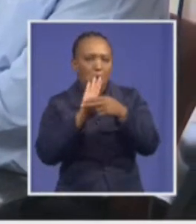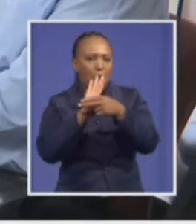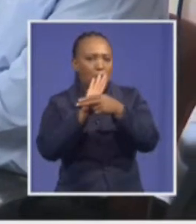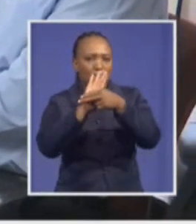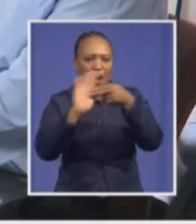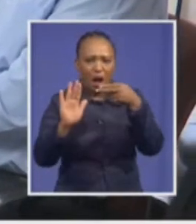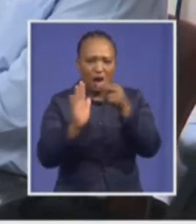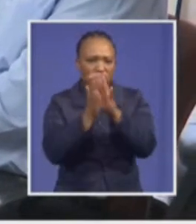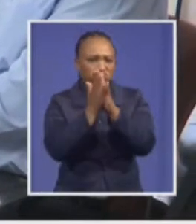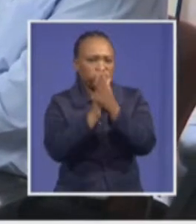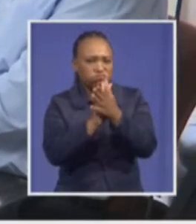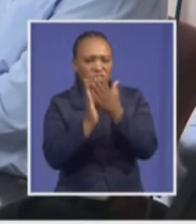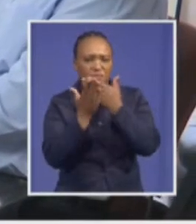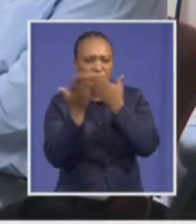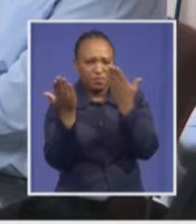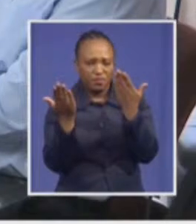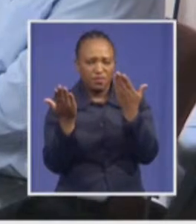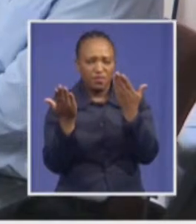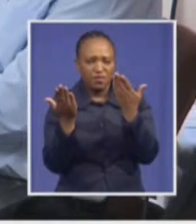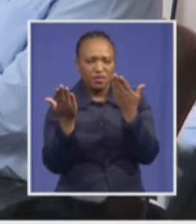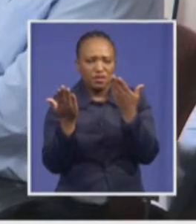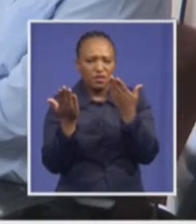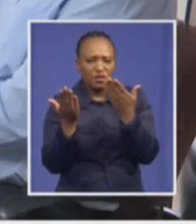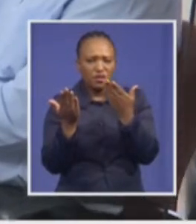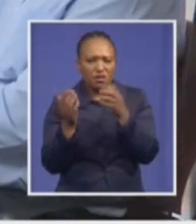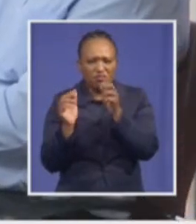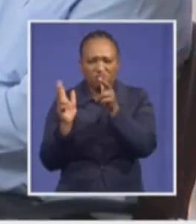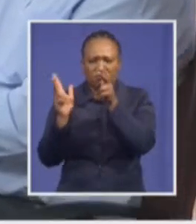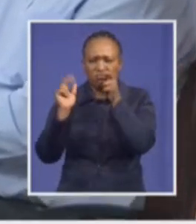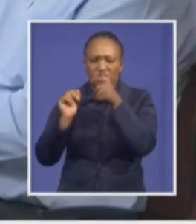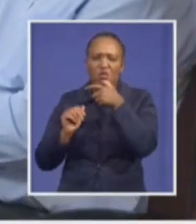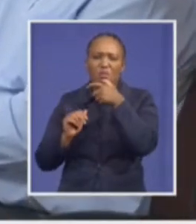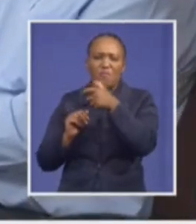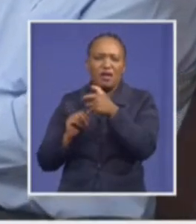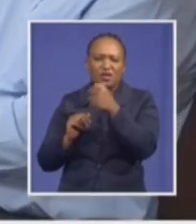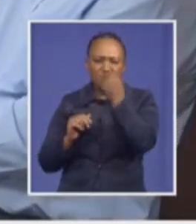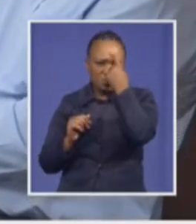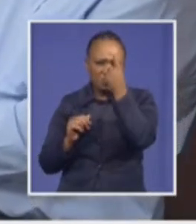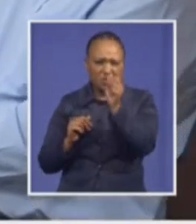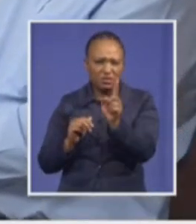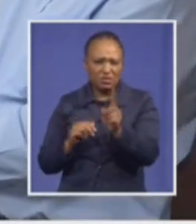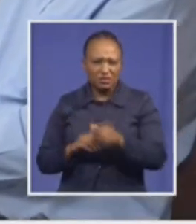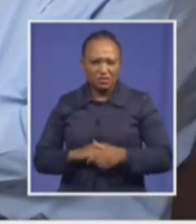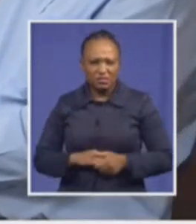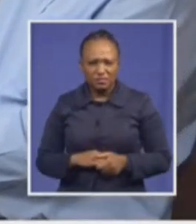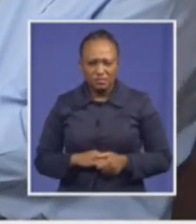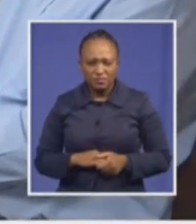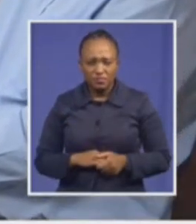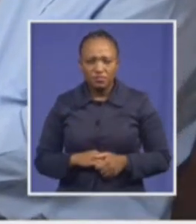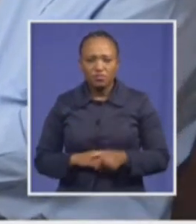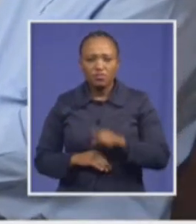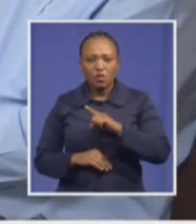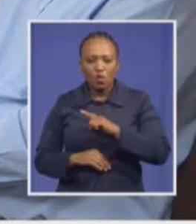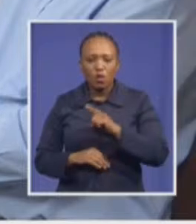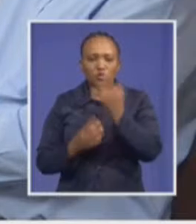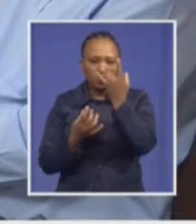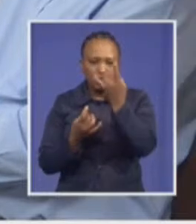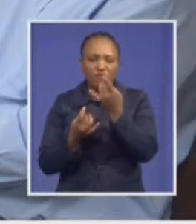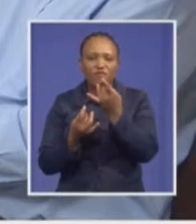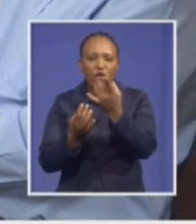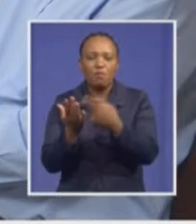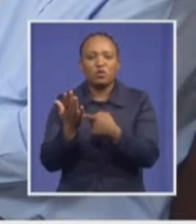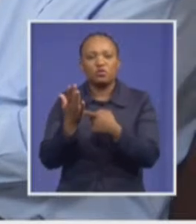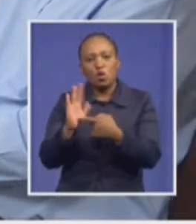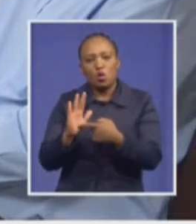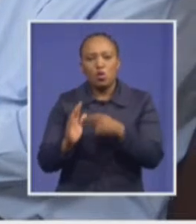What do you make of those comments? Because it informs the posture of the employee. We assume that the attorney was speaking on